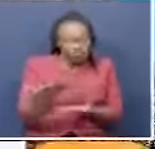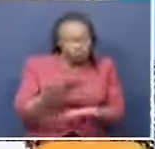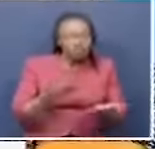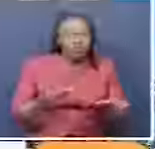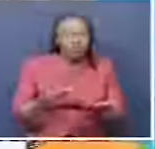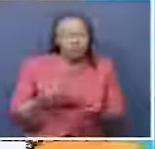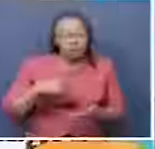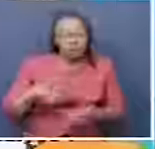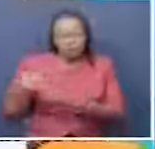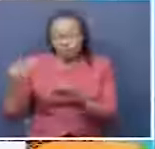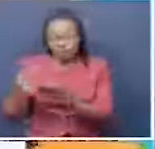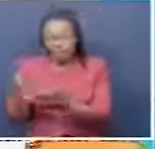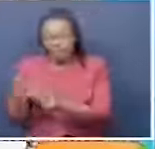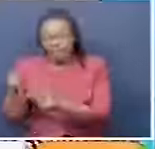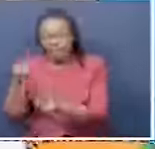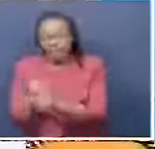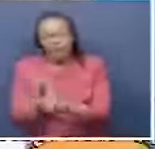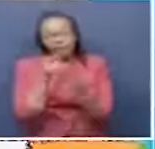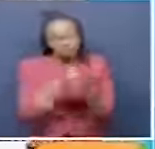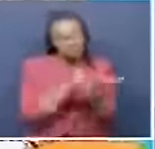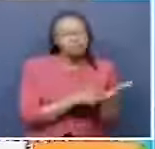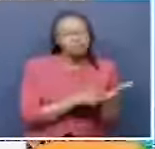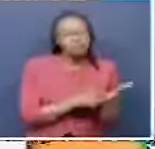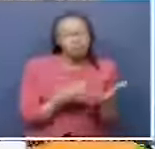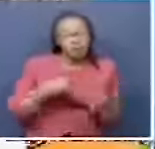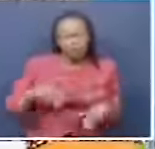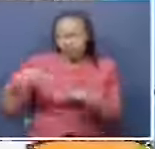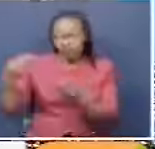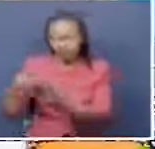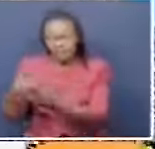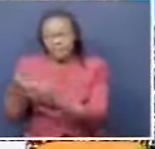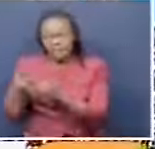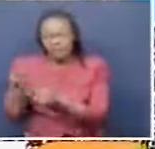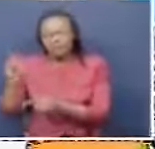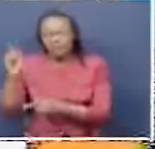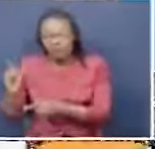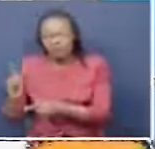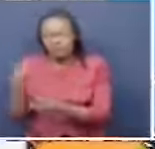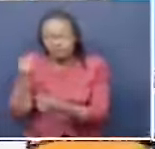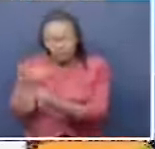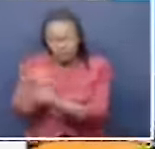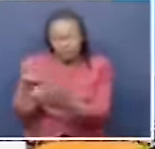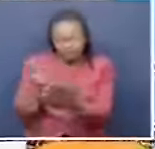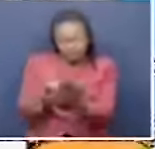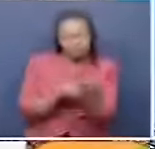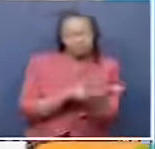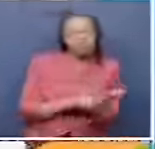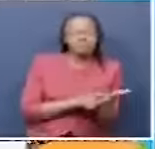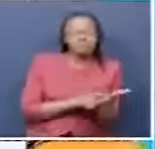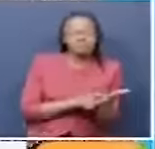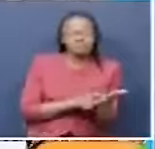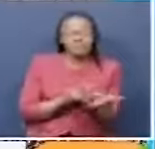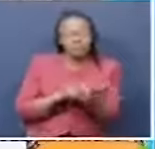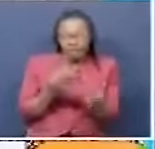this money, and then you're going to do this for us. Now, we are giving you the money, but this is the guy who is going to do it for us. It is not It's possible if indeed